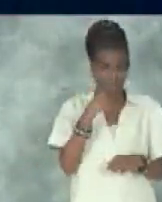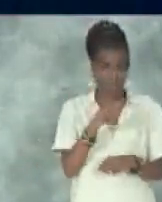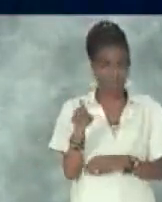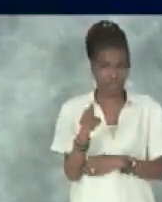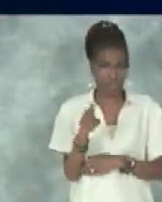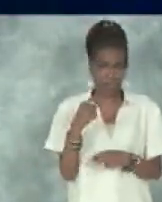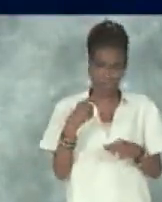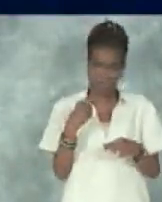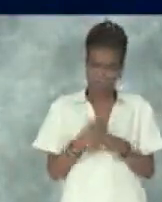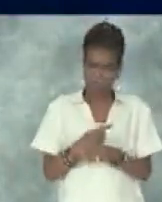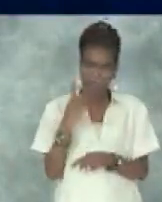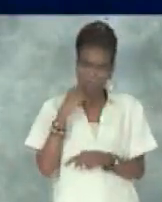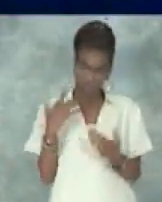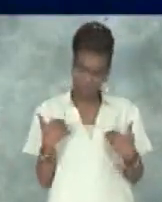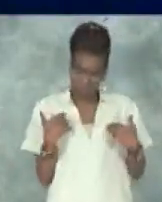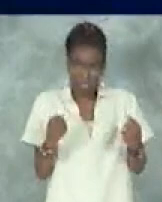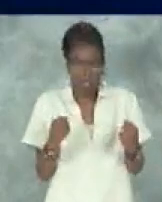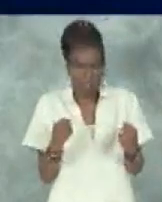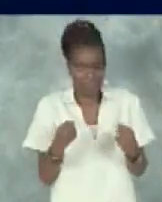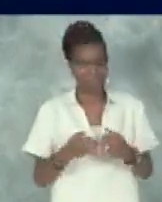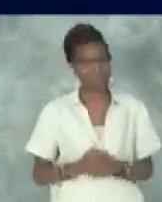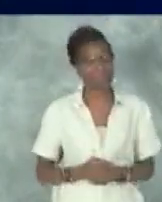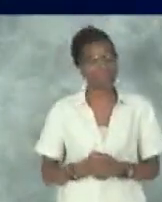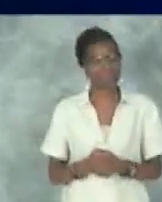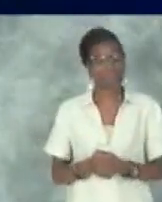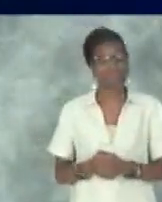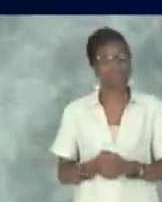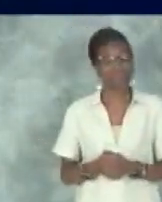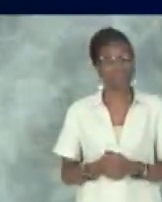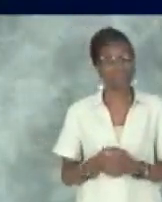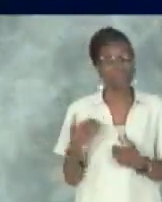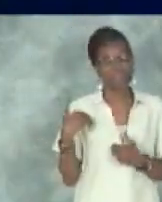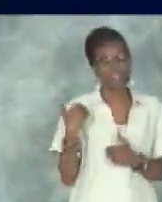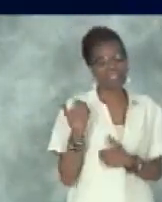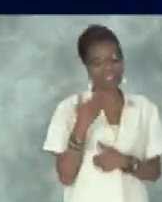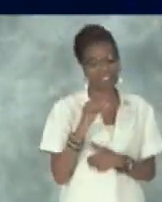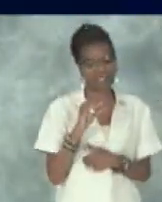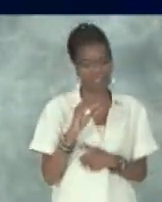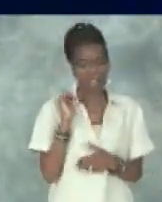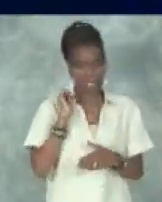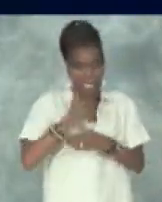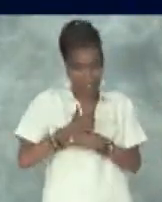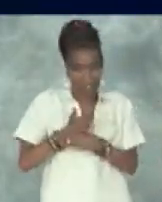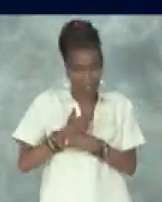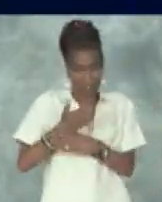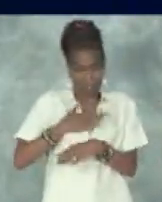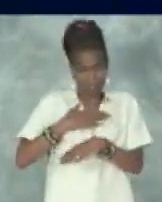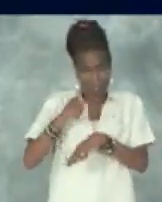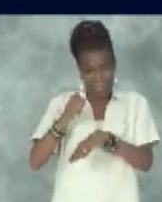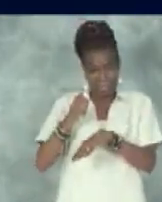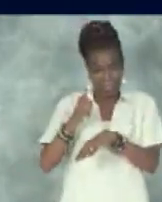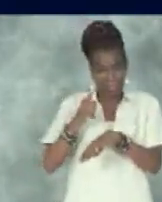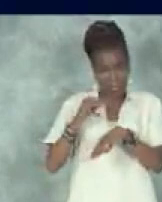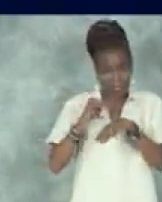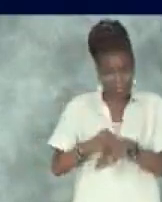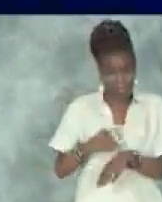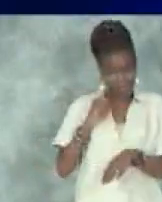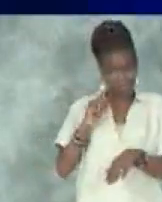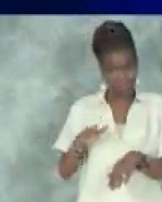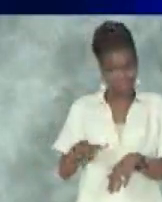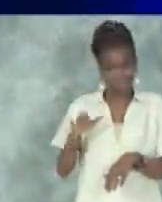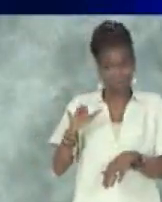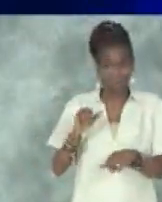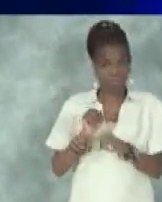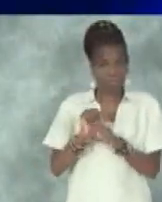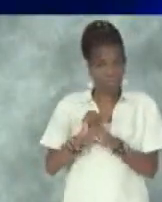are confident. You know, the young Abrahams, the ministry that I love working with, the young boys from